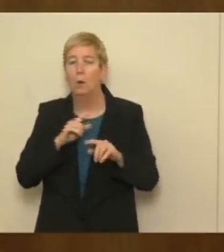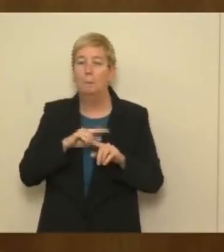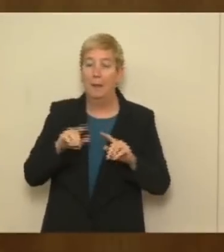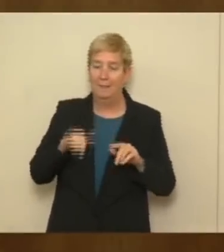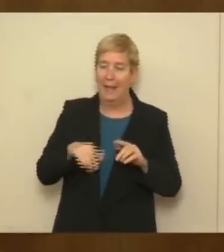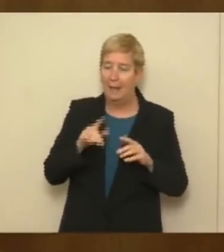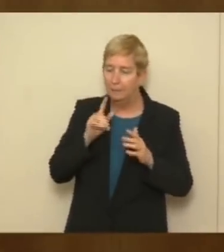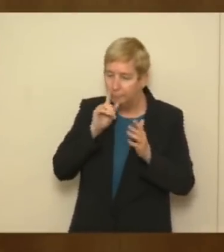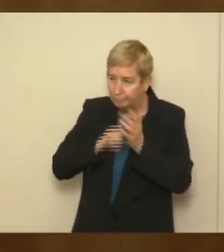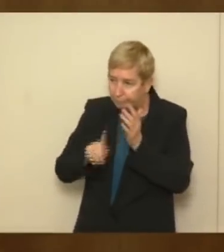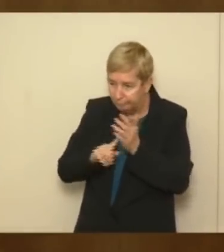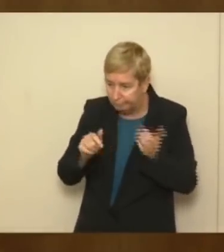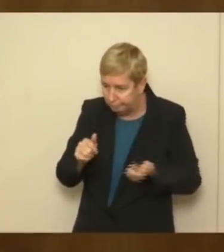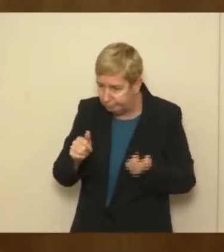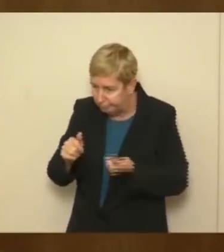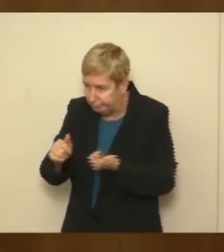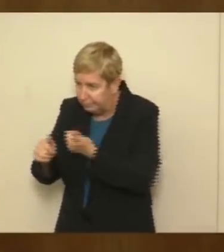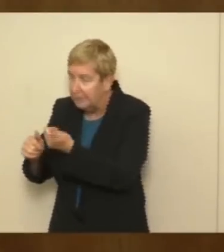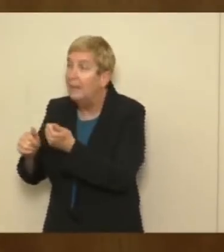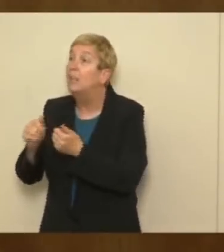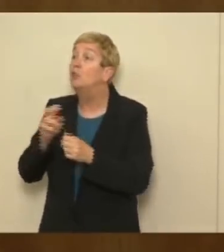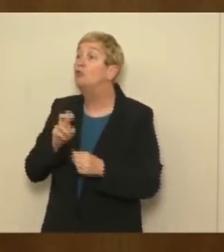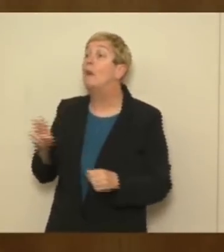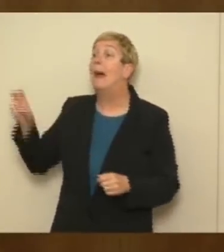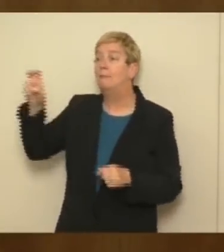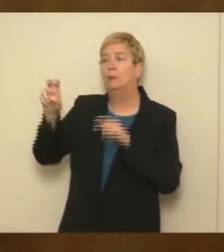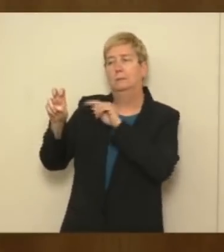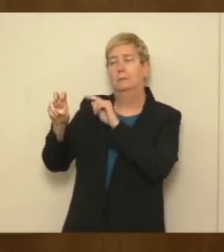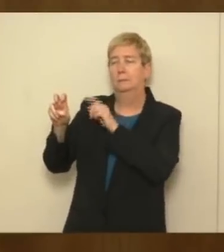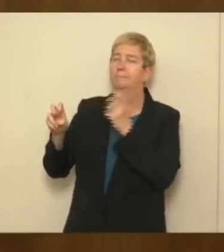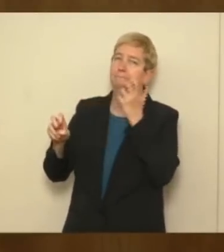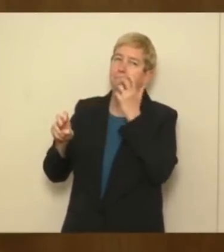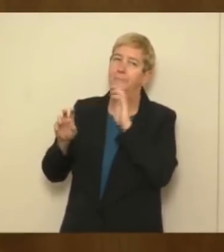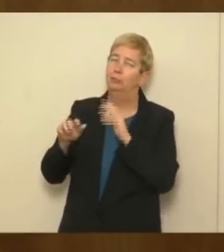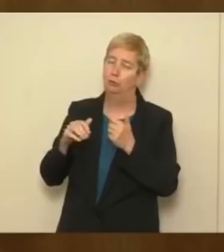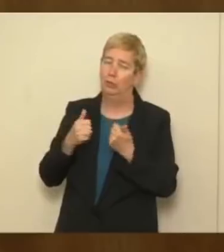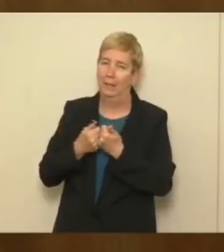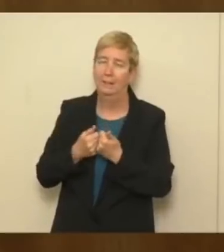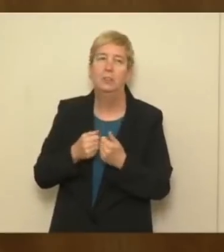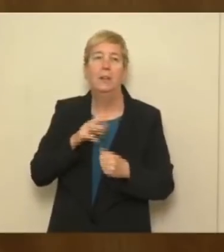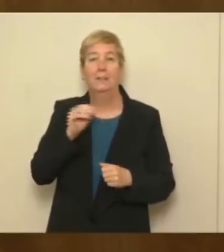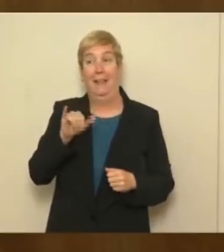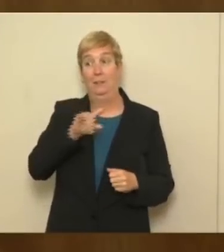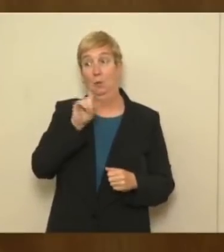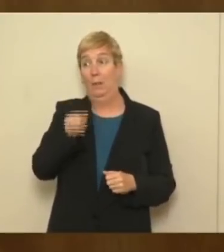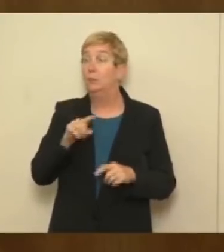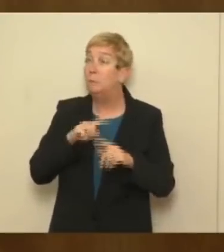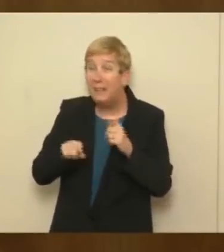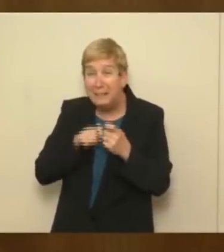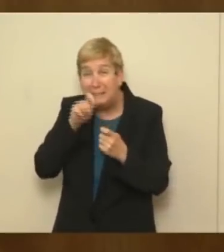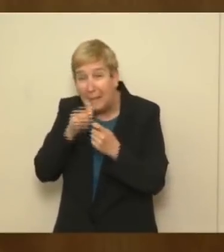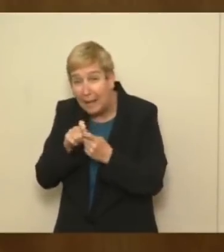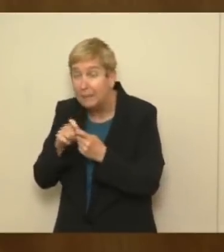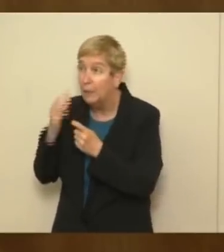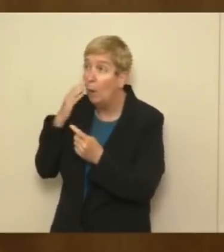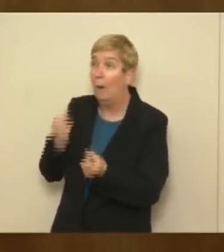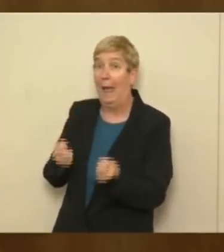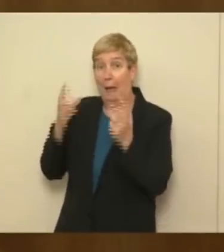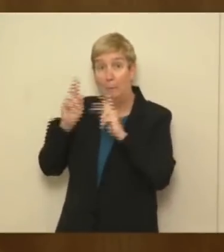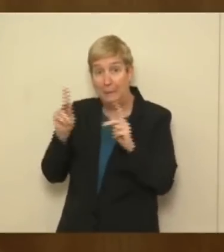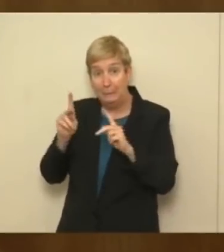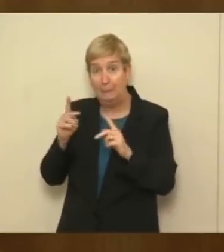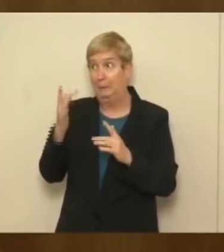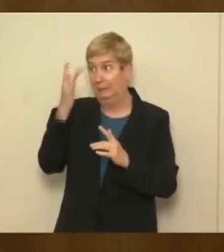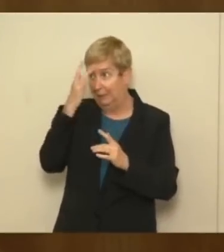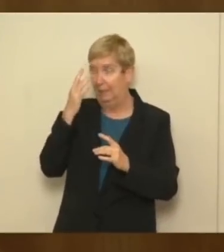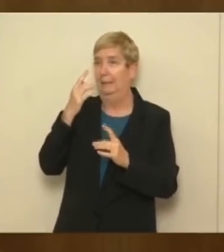do the contact information, travel is a question. I just don't know if we can query the database and get that out in terms of a number